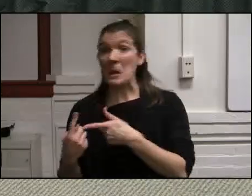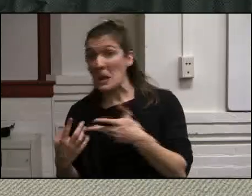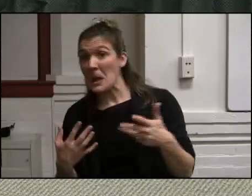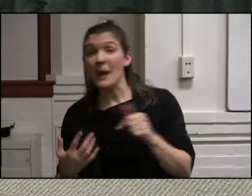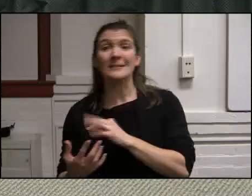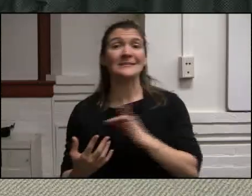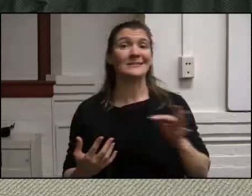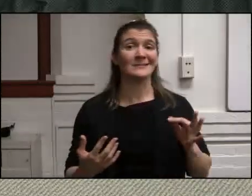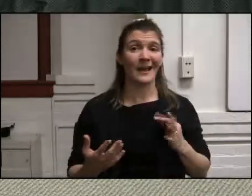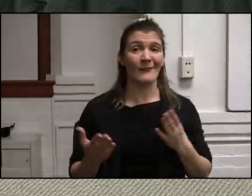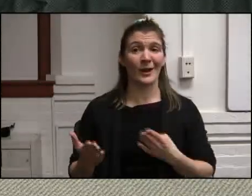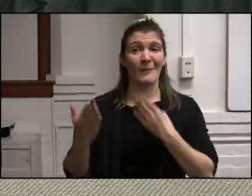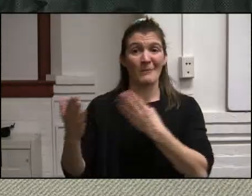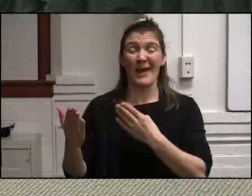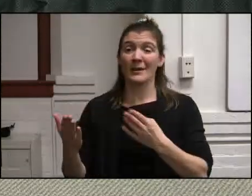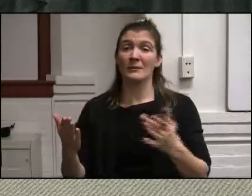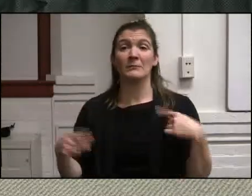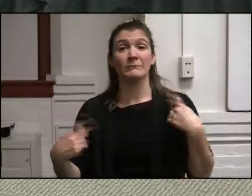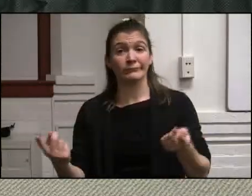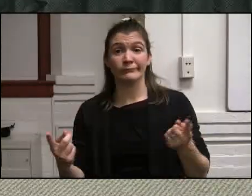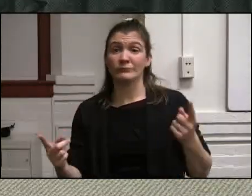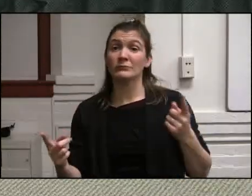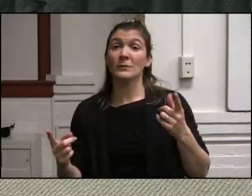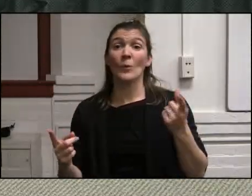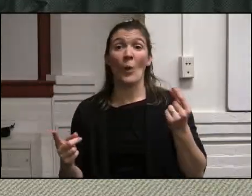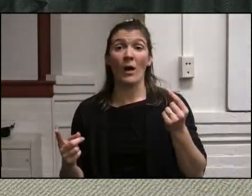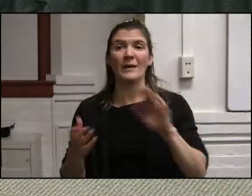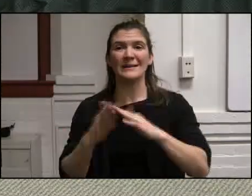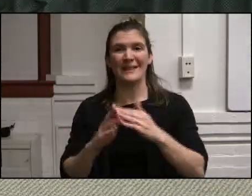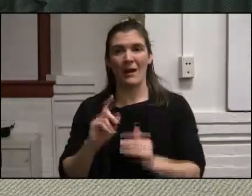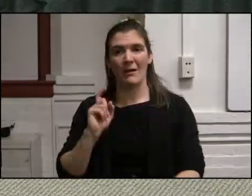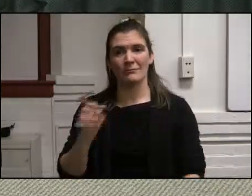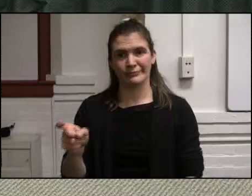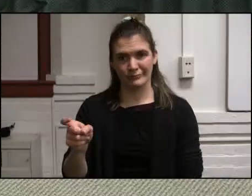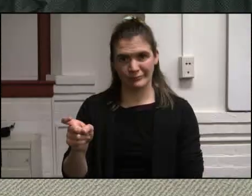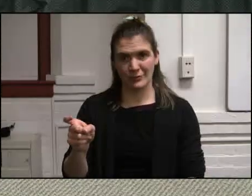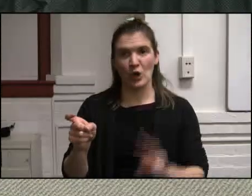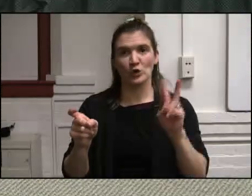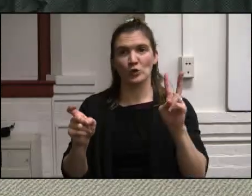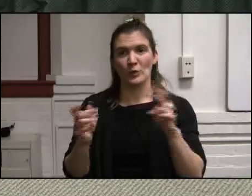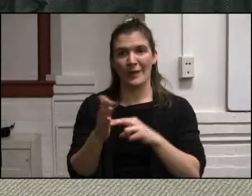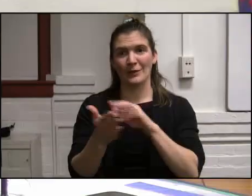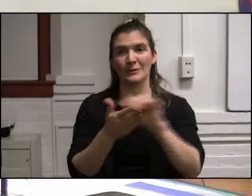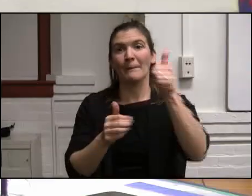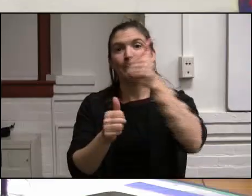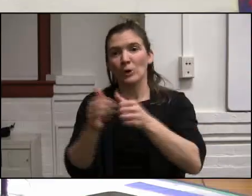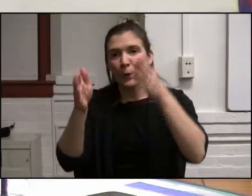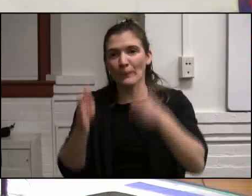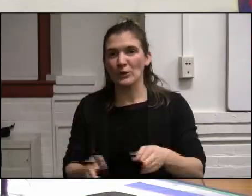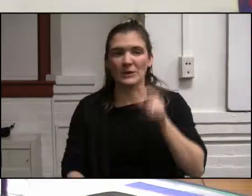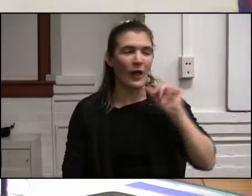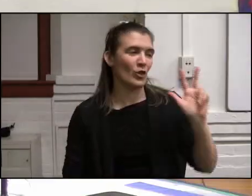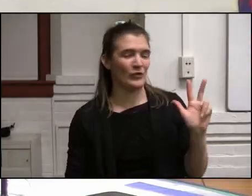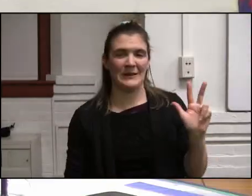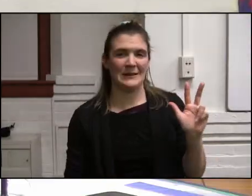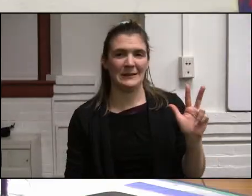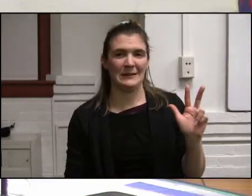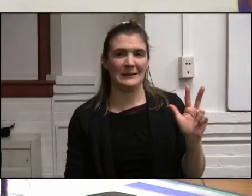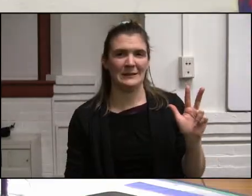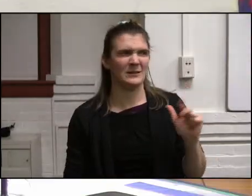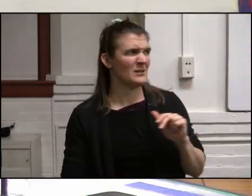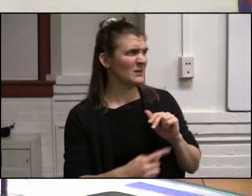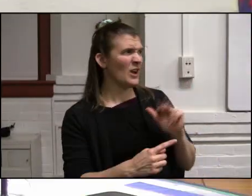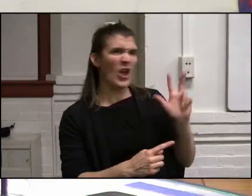that routinely now over the years the town has provided $2,000 per resident instead of $3,000. Is